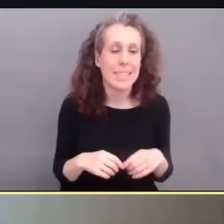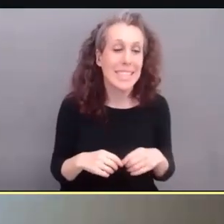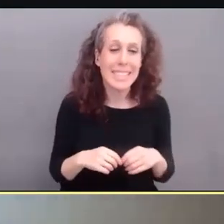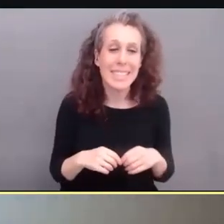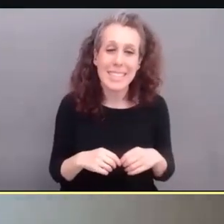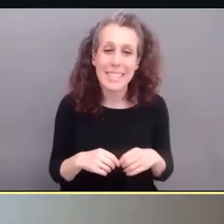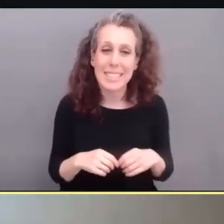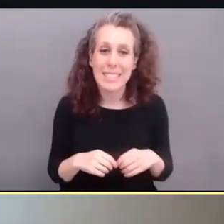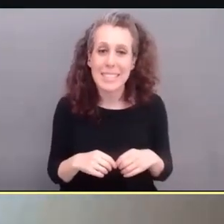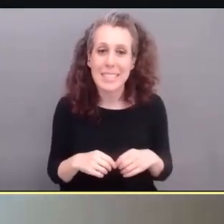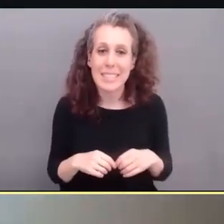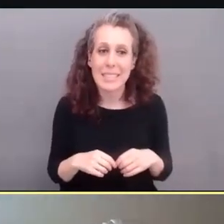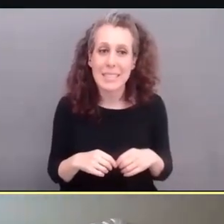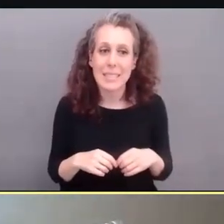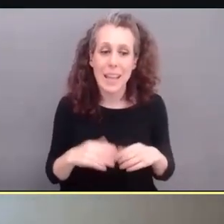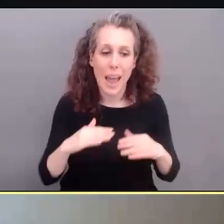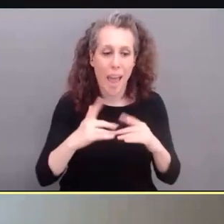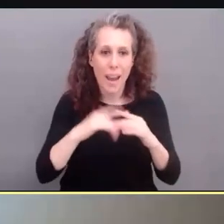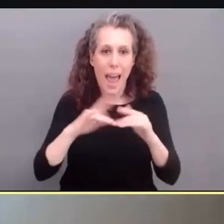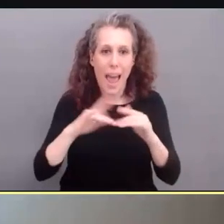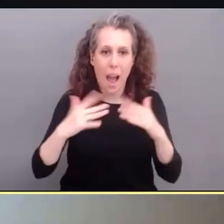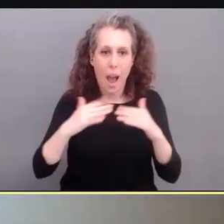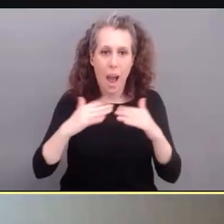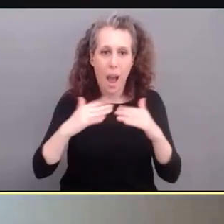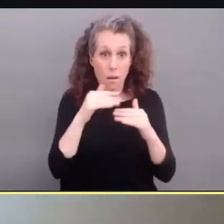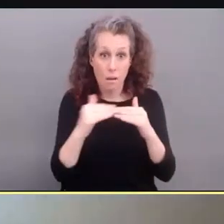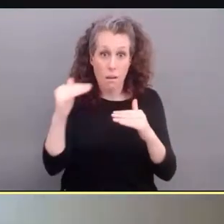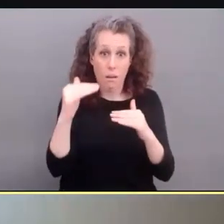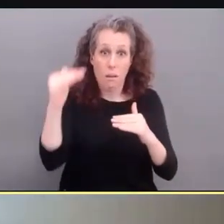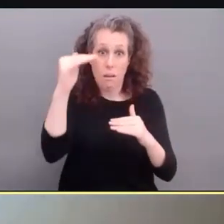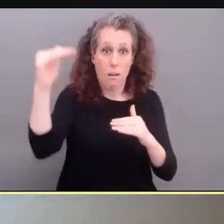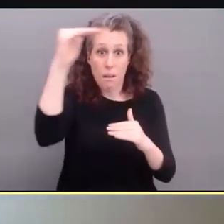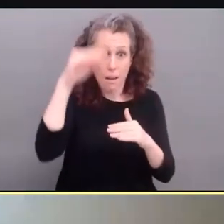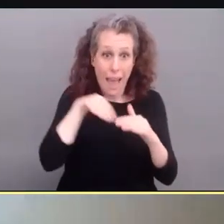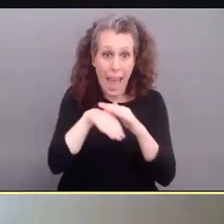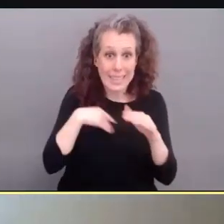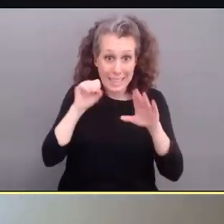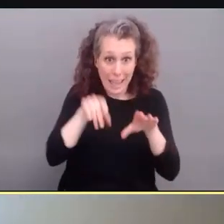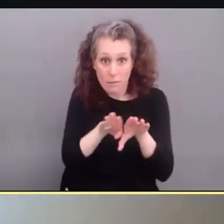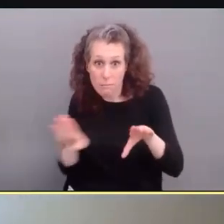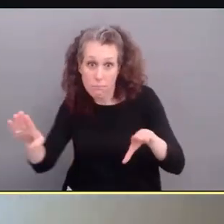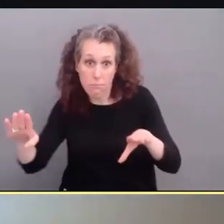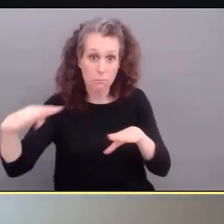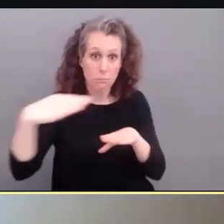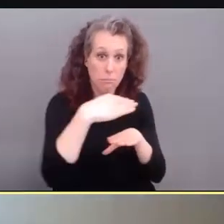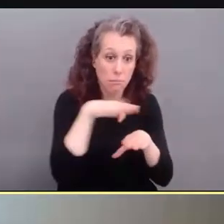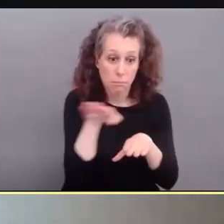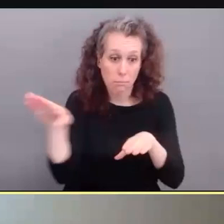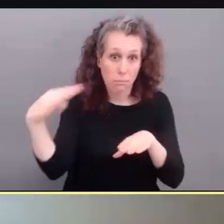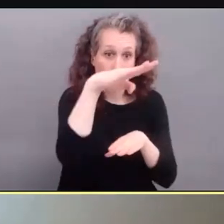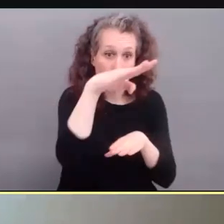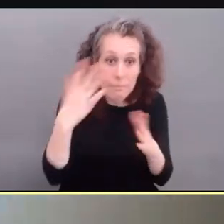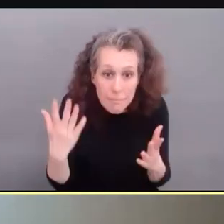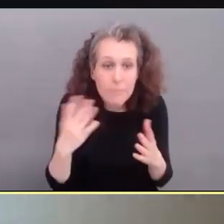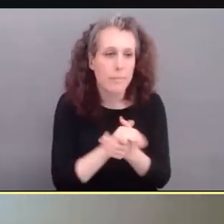some kind to the rolling stock. So it's again to give an overview of